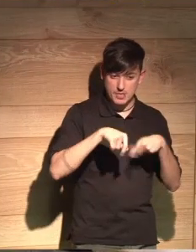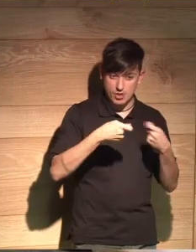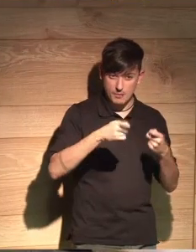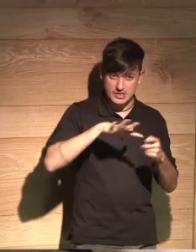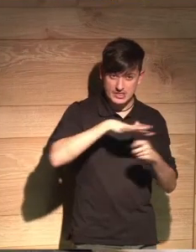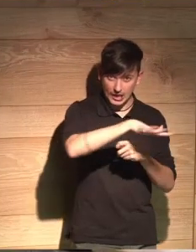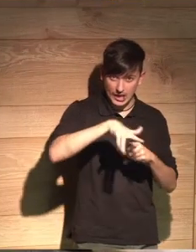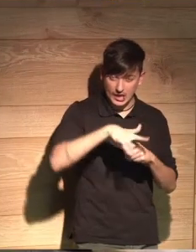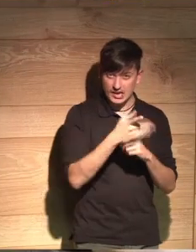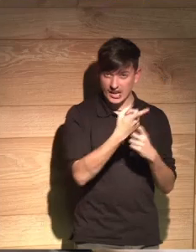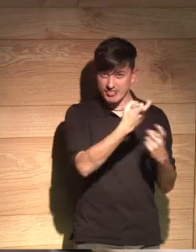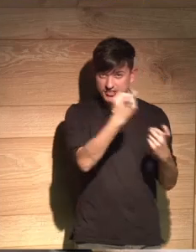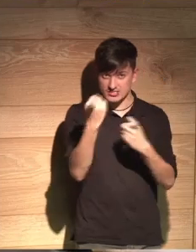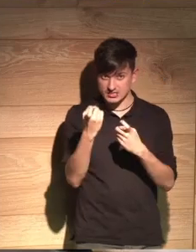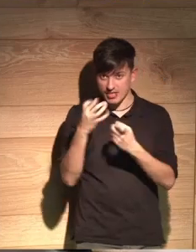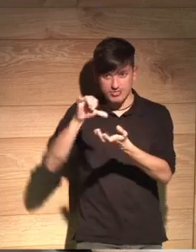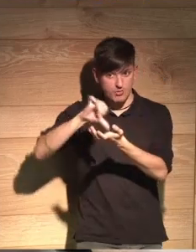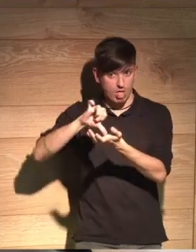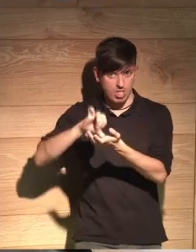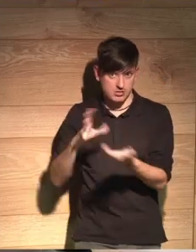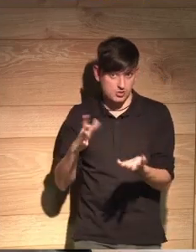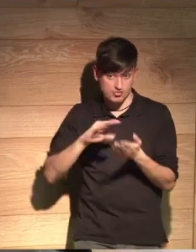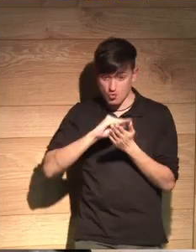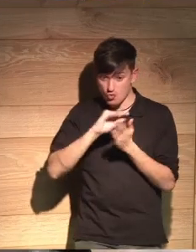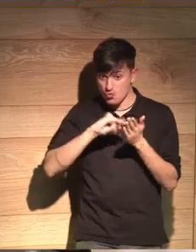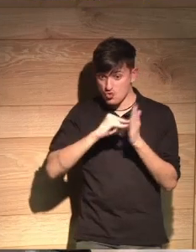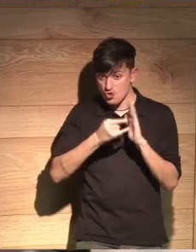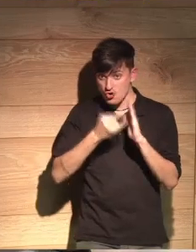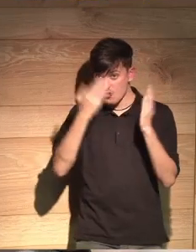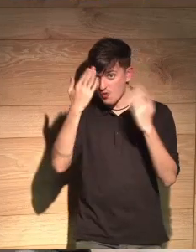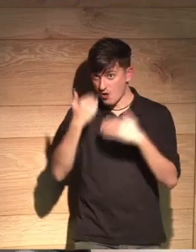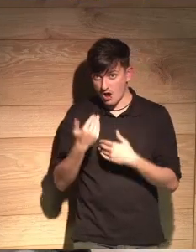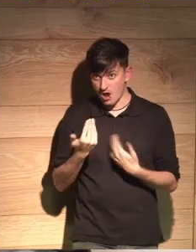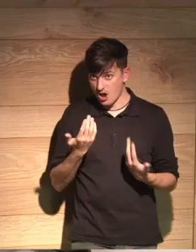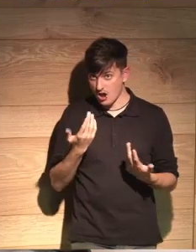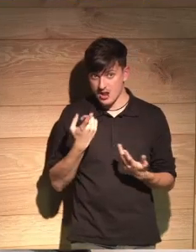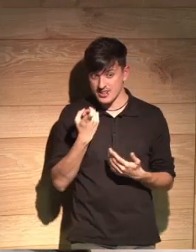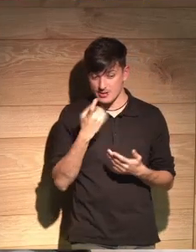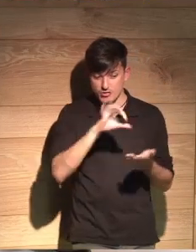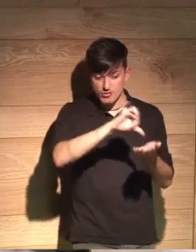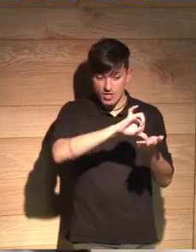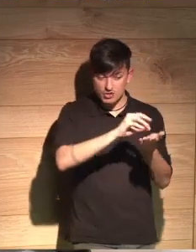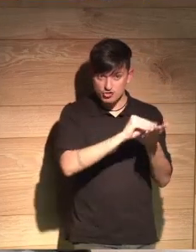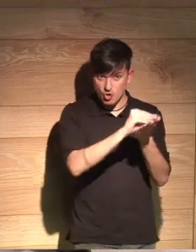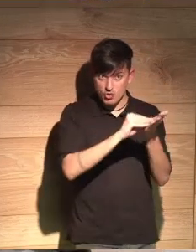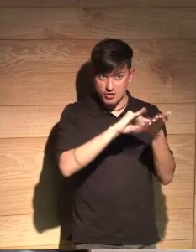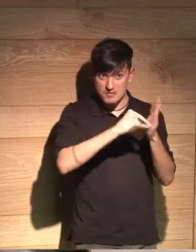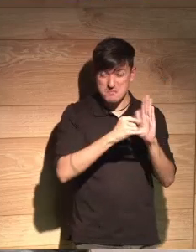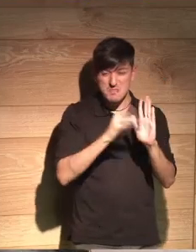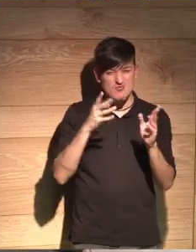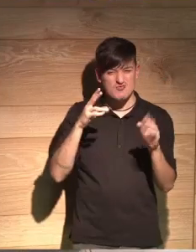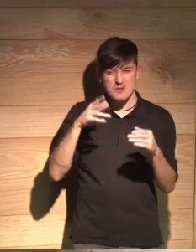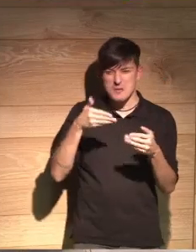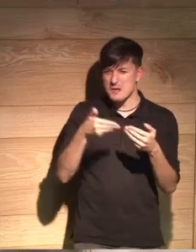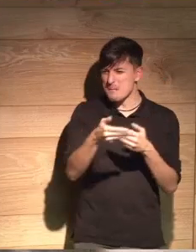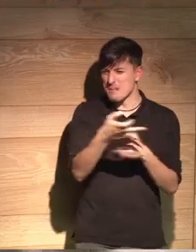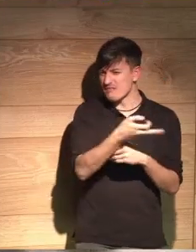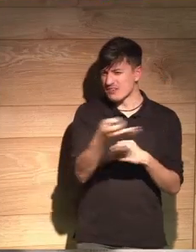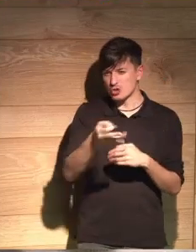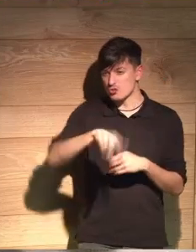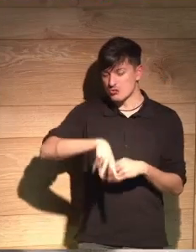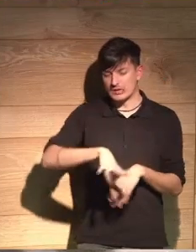a solution for the environment would need cities. There's no solution without cities, but it